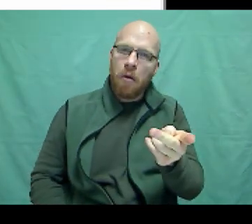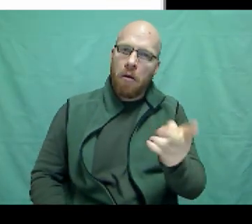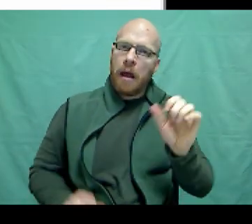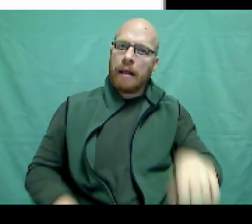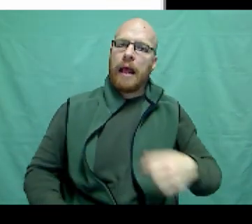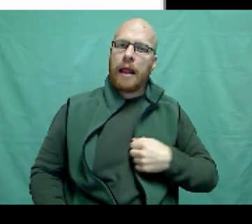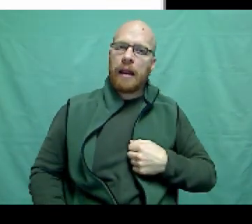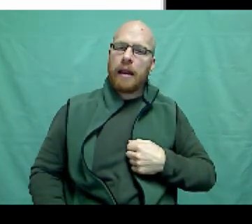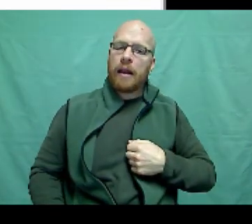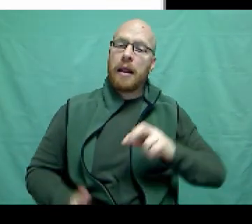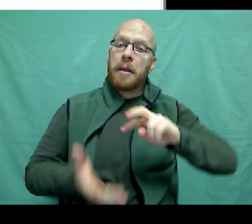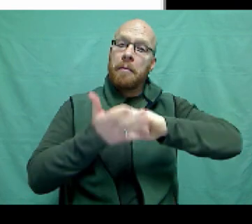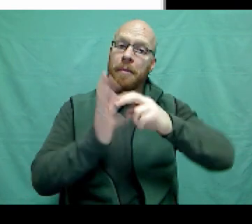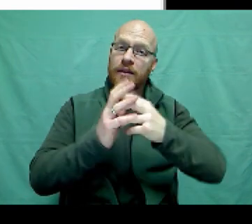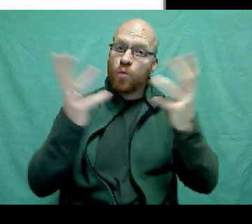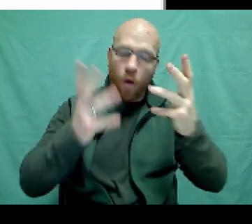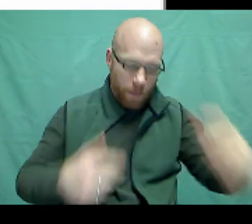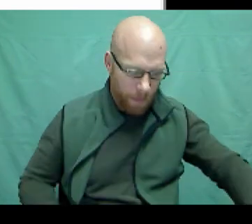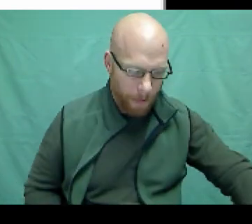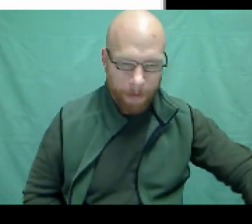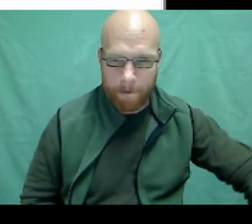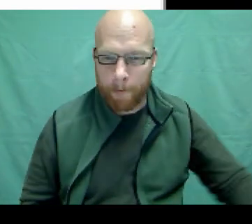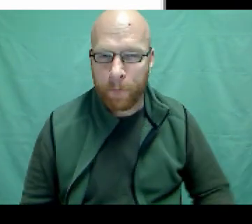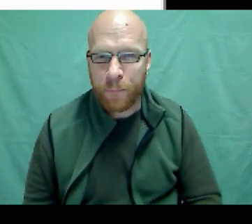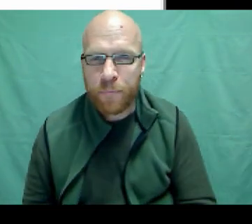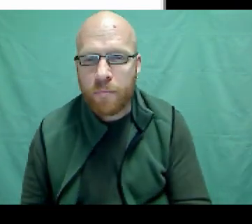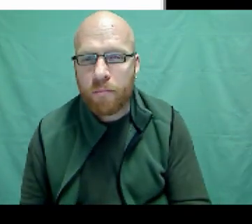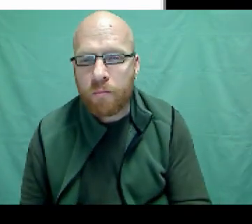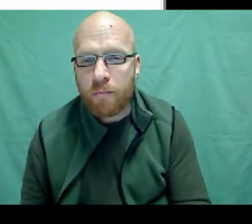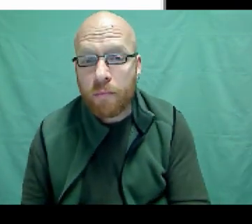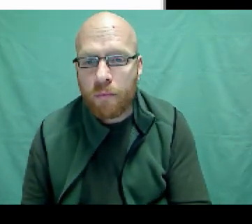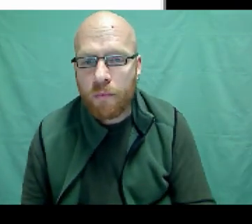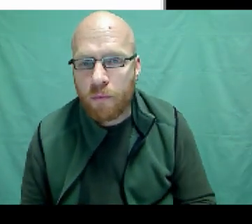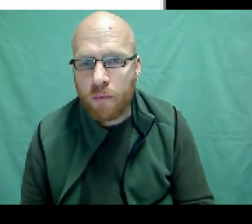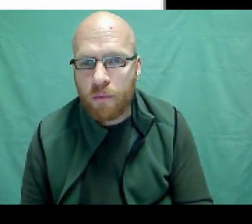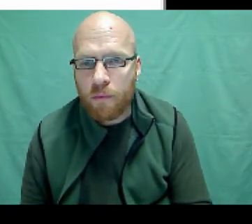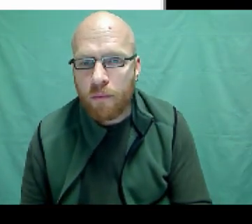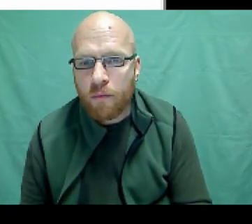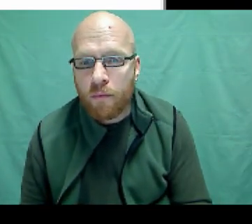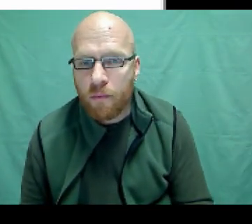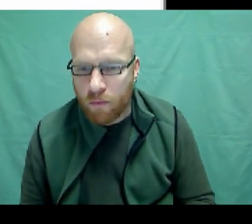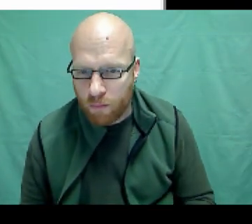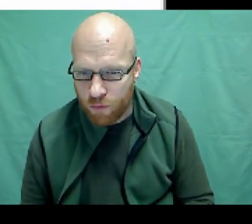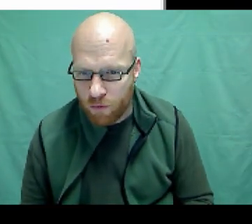And take those square roots. Meaning, this is how all works out now. Watch. edge.